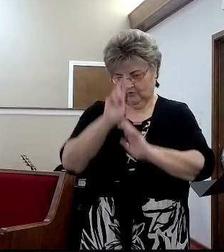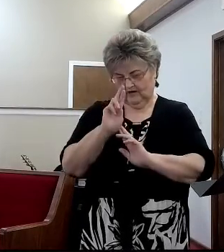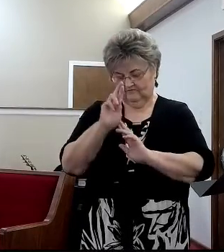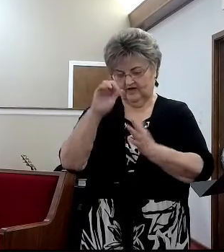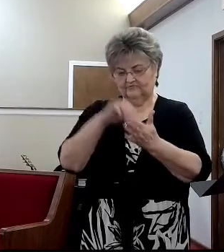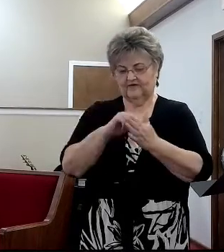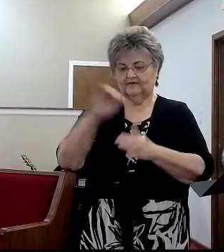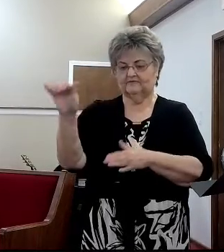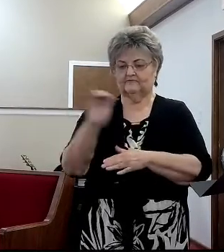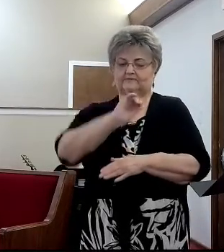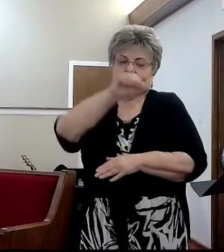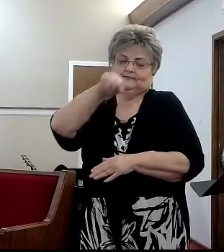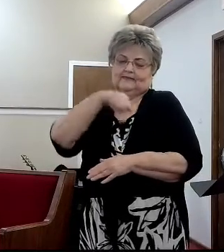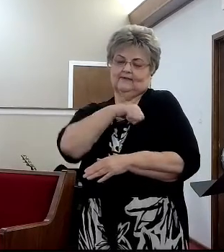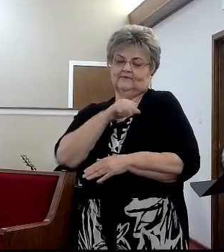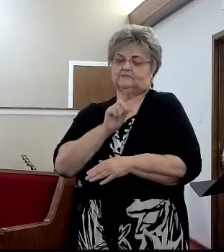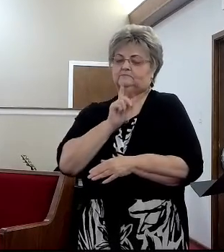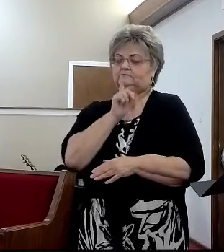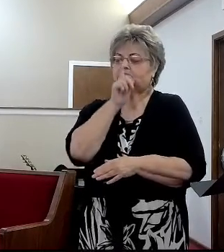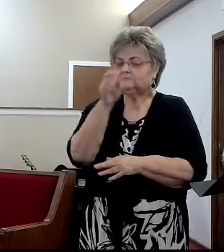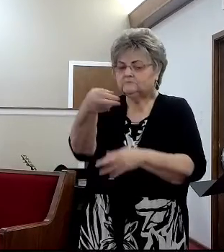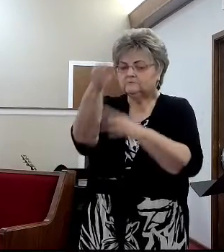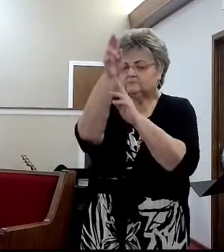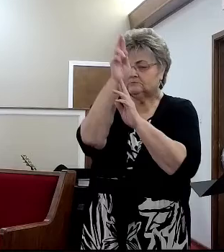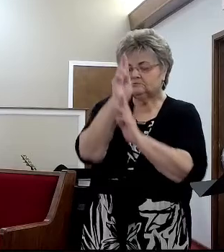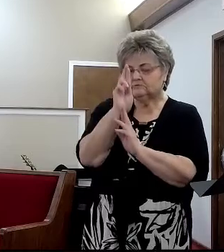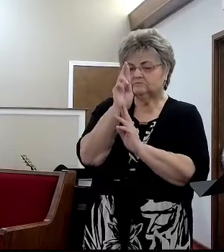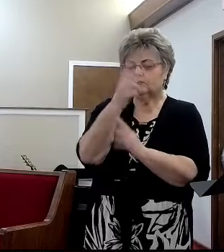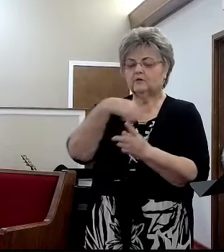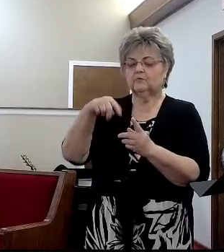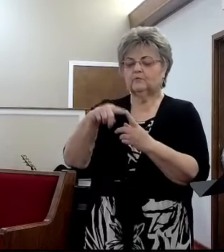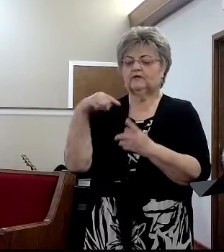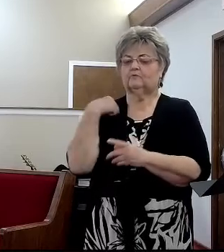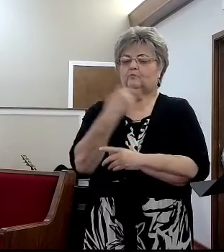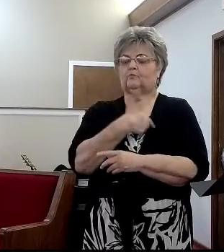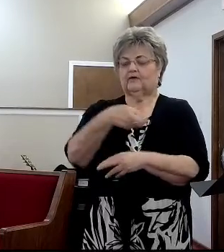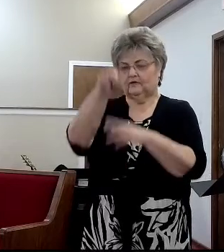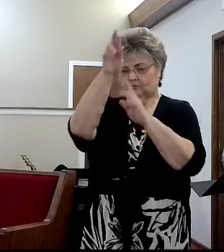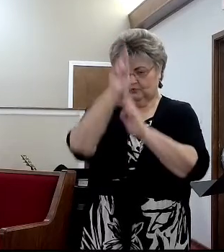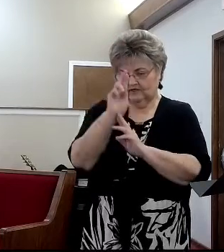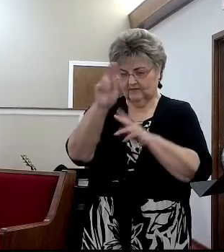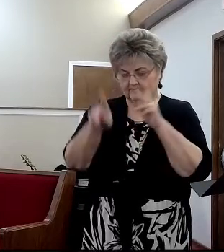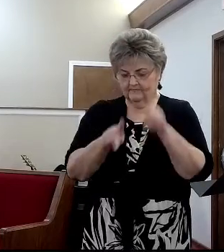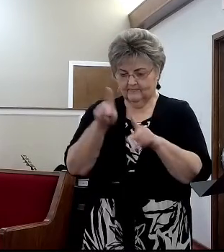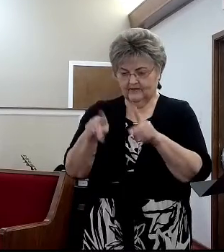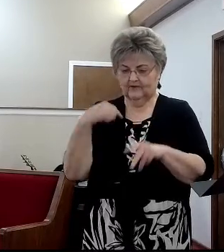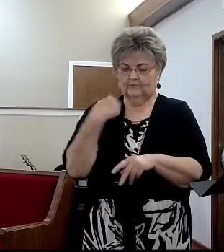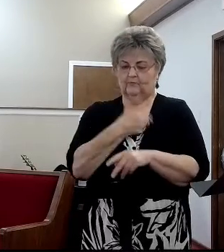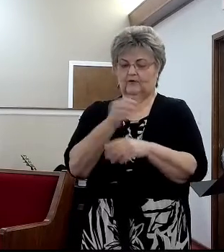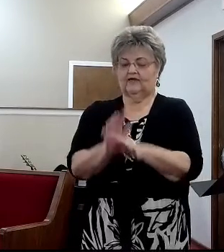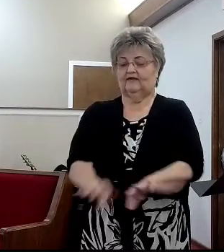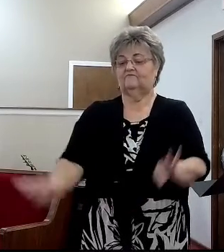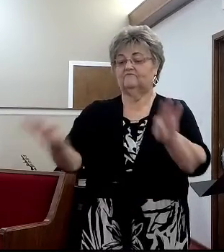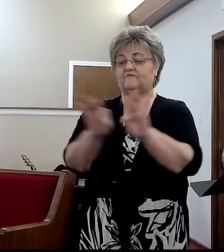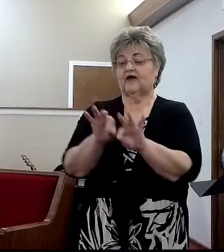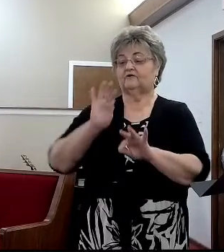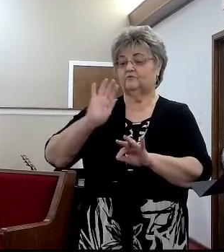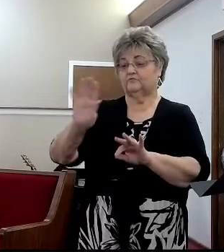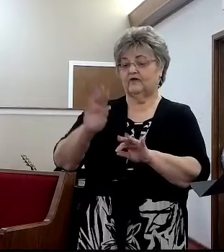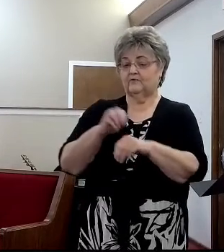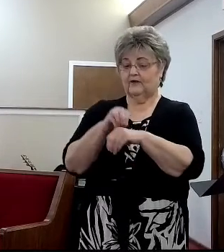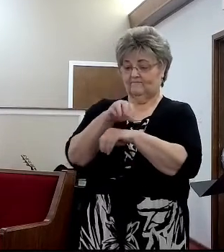an attitude of deep respect. When we respect people, we value their advice and take them seriously. Can